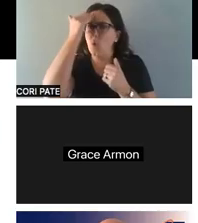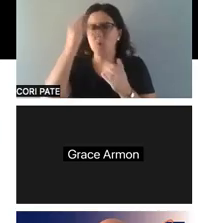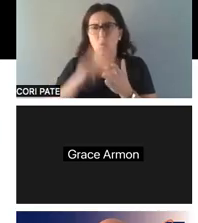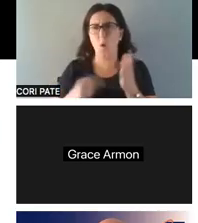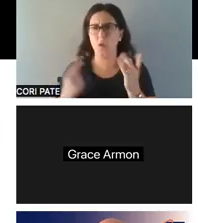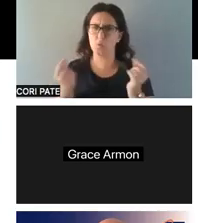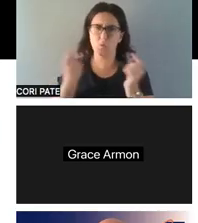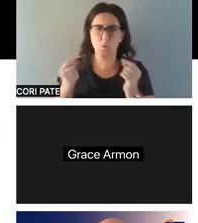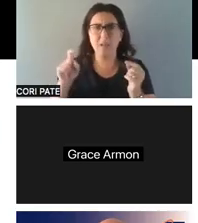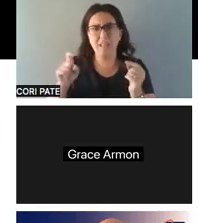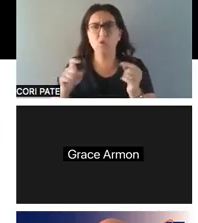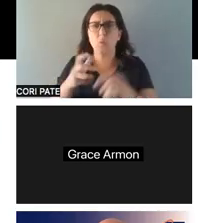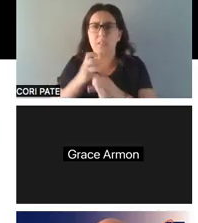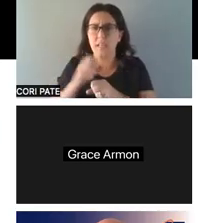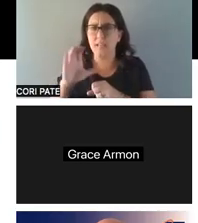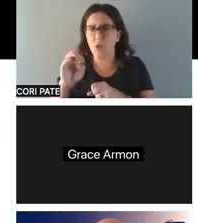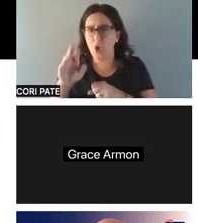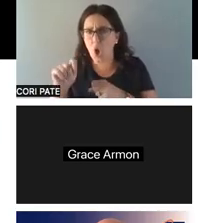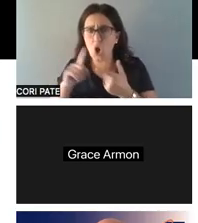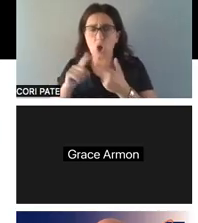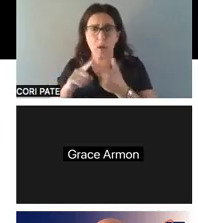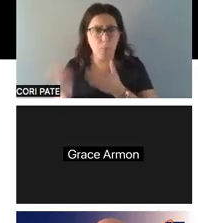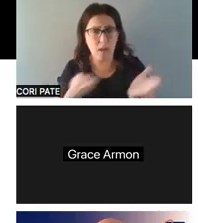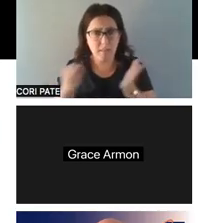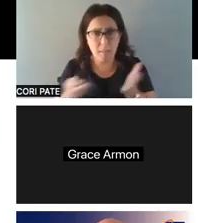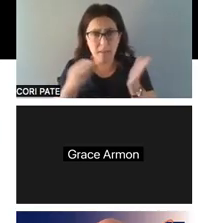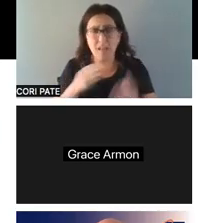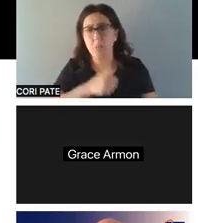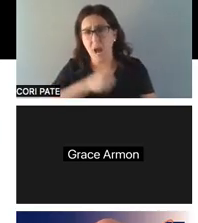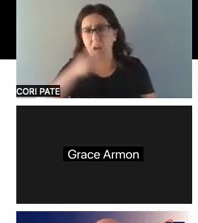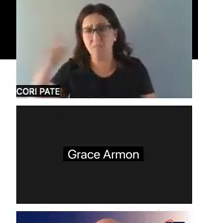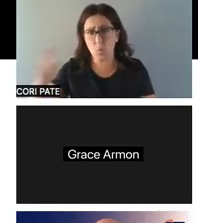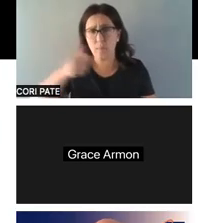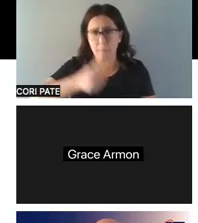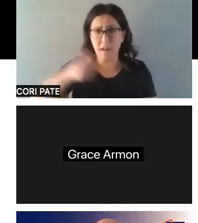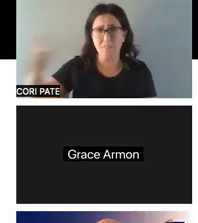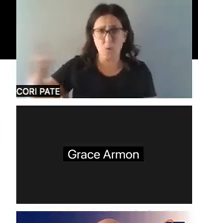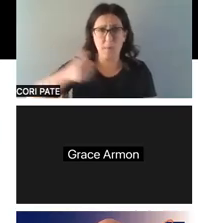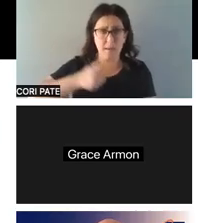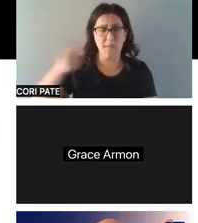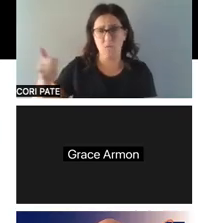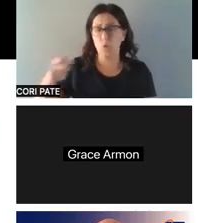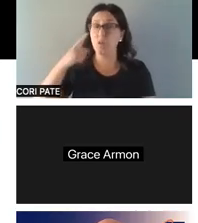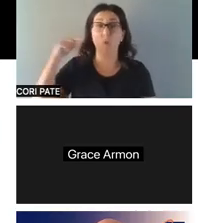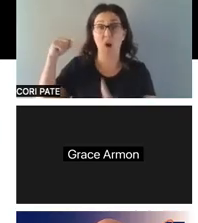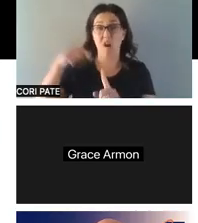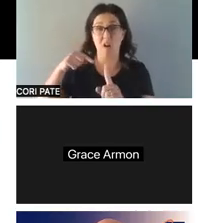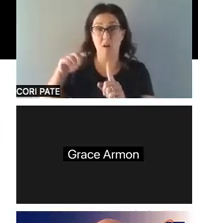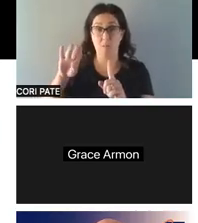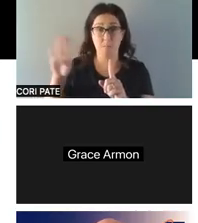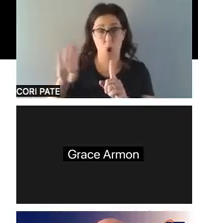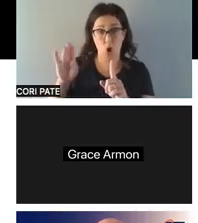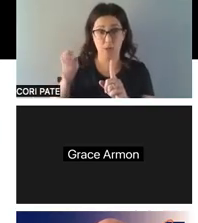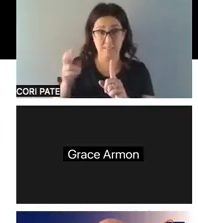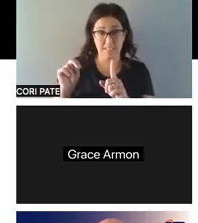He needs to get the cards, he needs to bring them in, he needs to just do this back and forth. And I think for him, there's a small sense